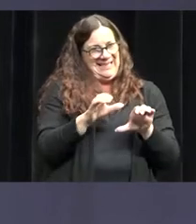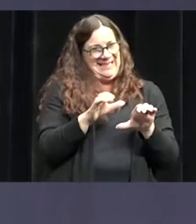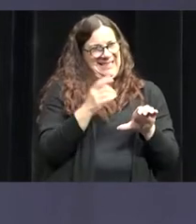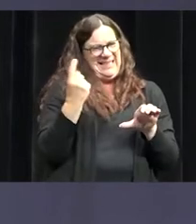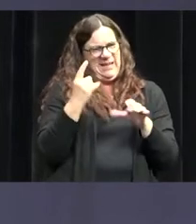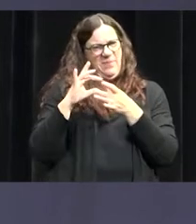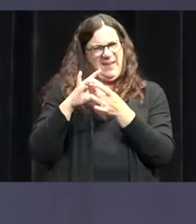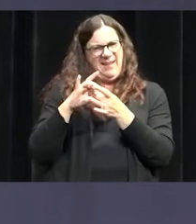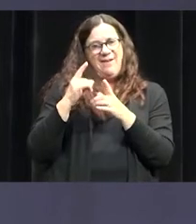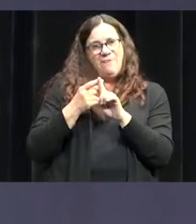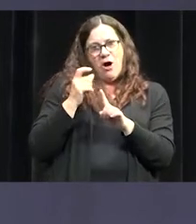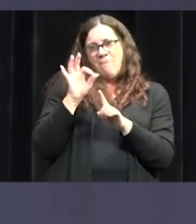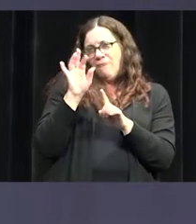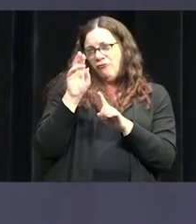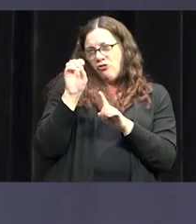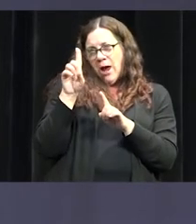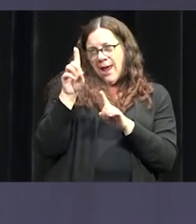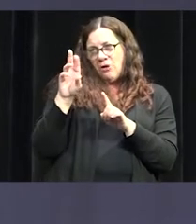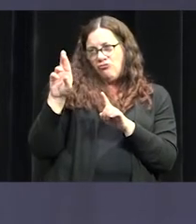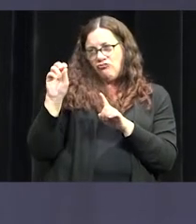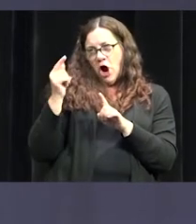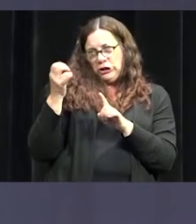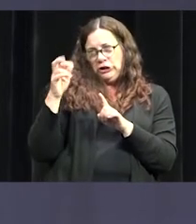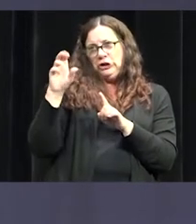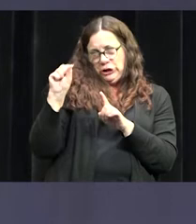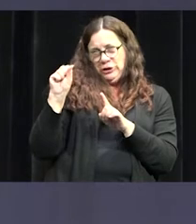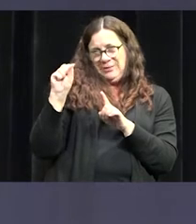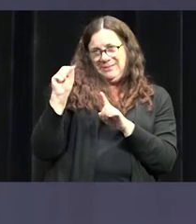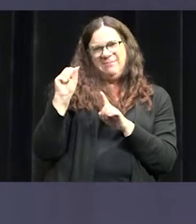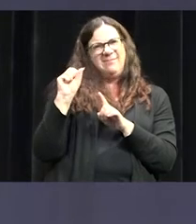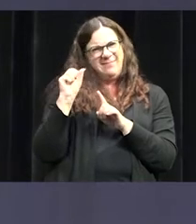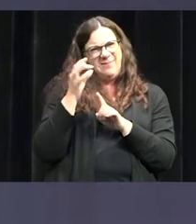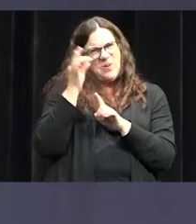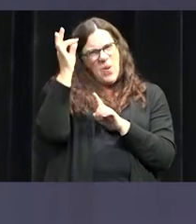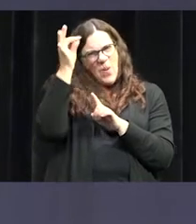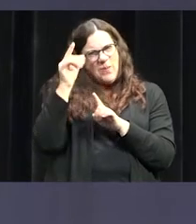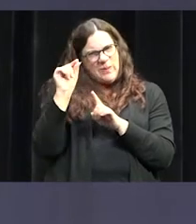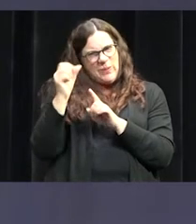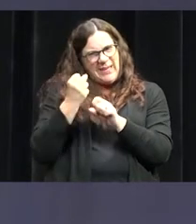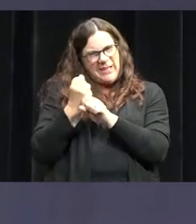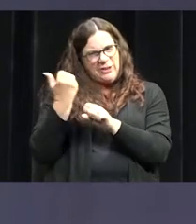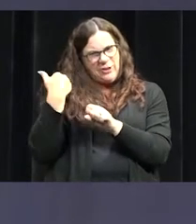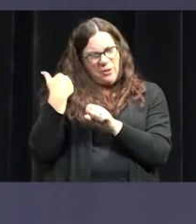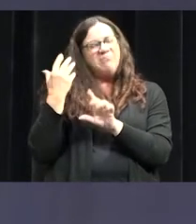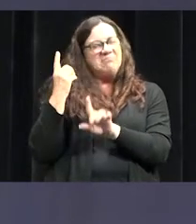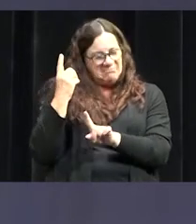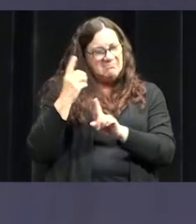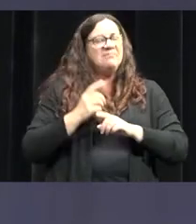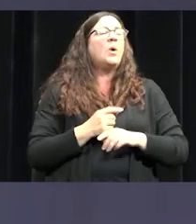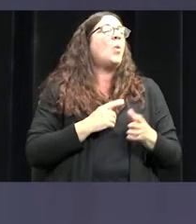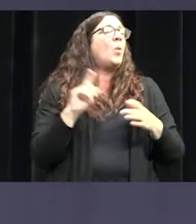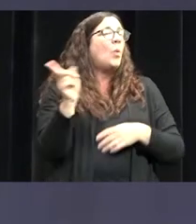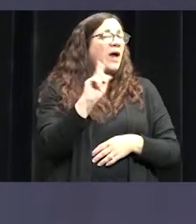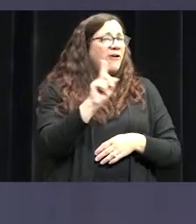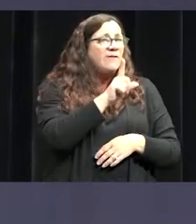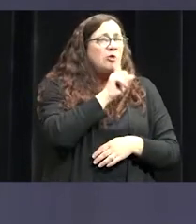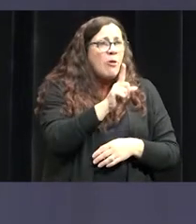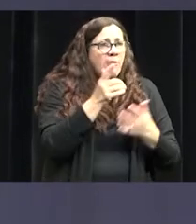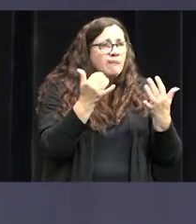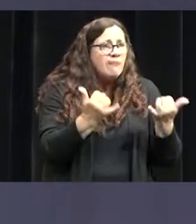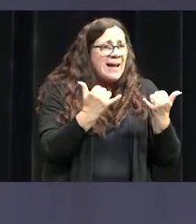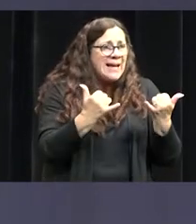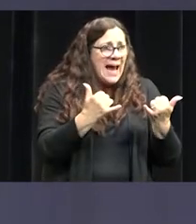ago wherever you are right now take along with me 10 seconds to think of all of the